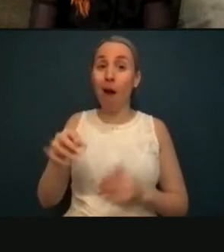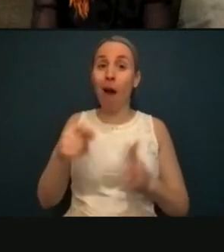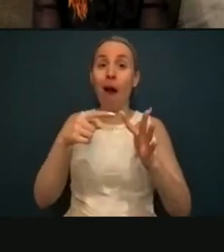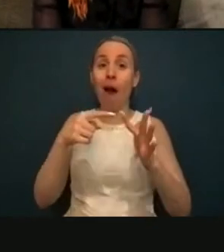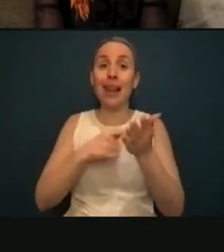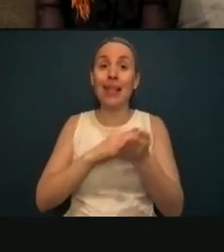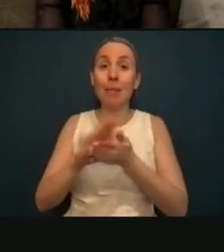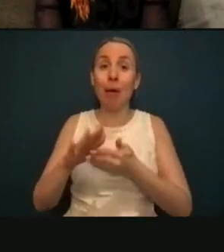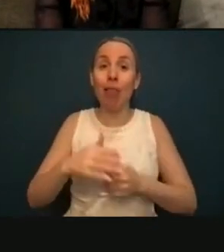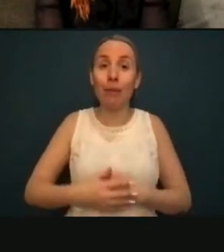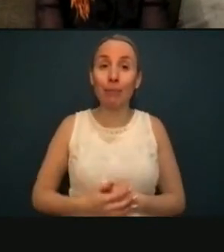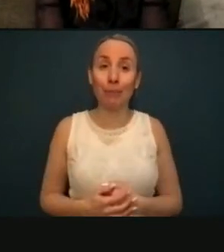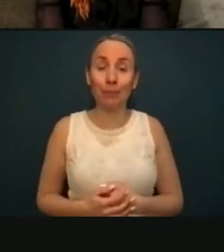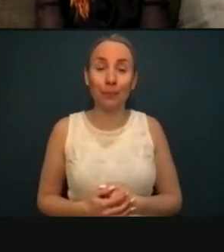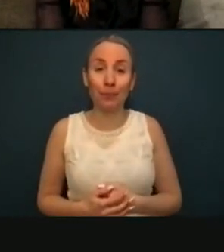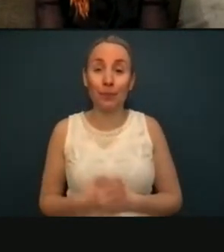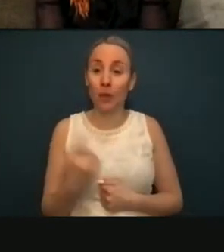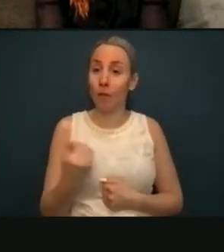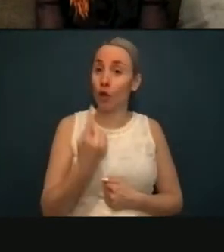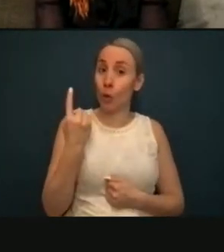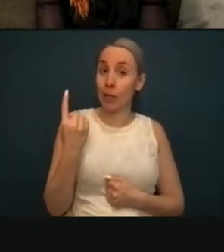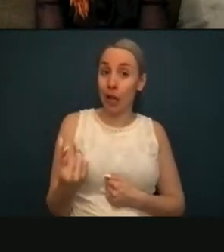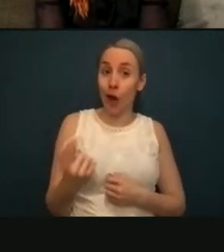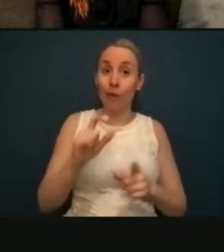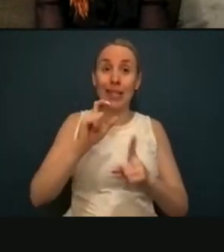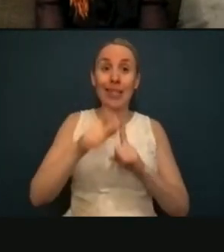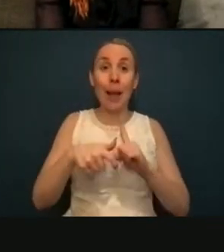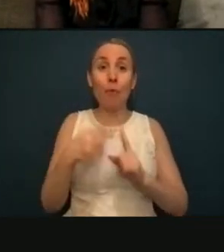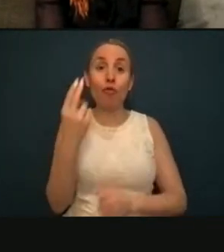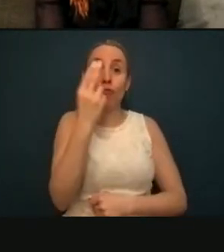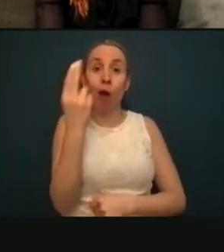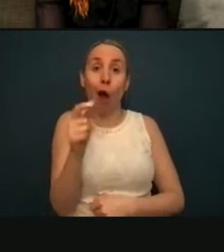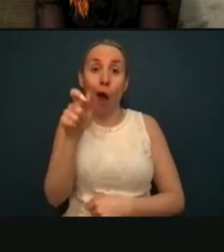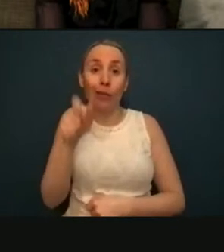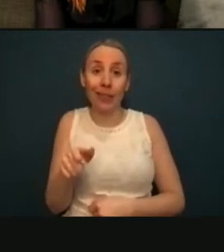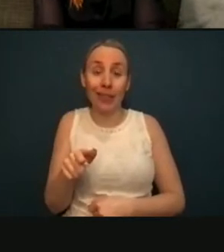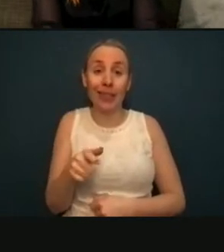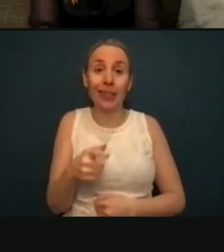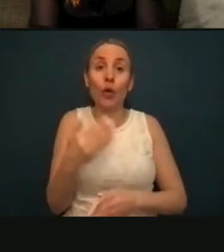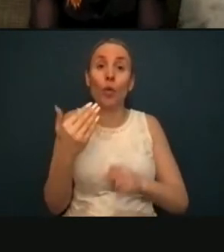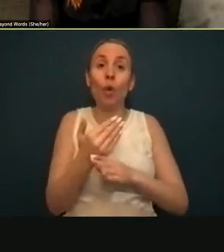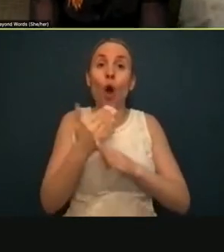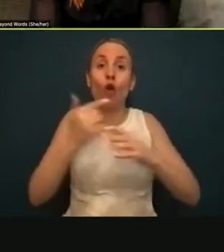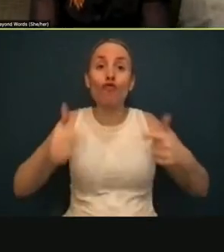as a disabled artist, what are your experiences of like working remotely?